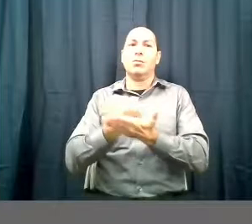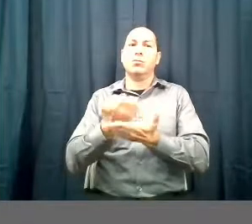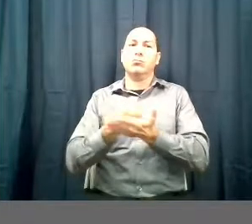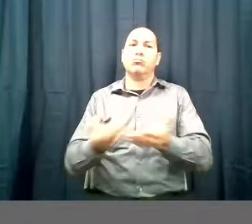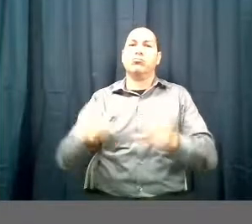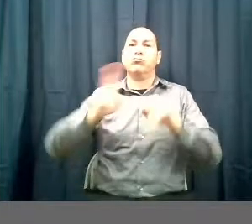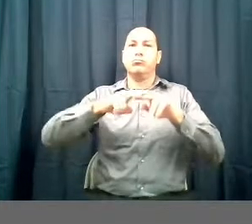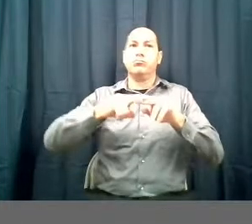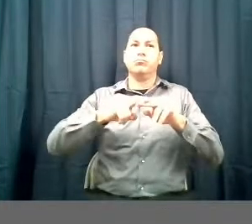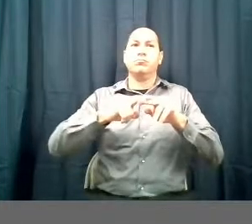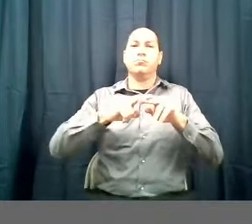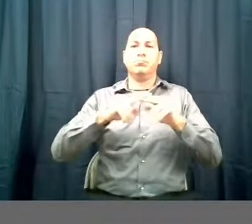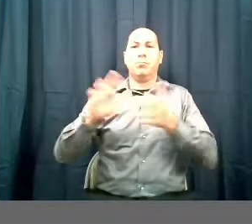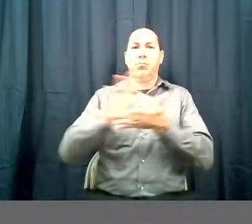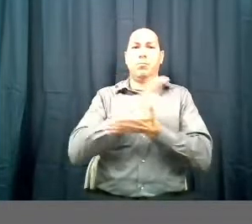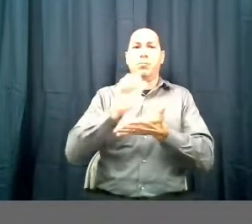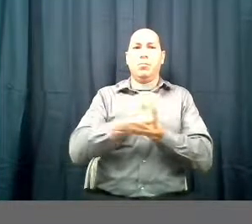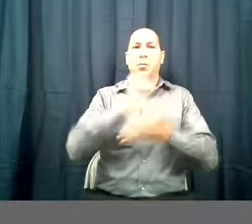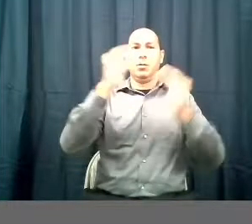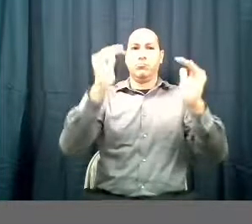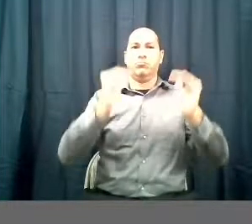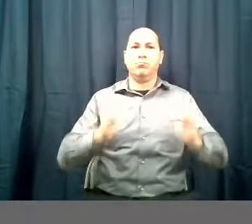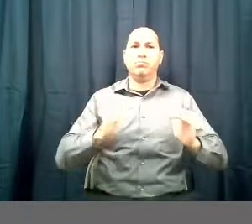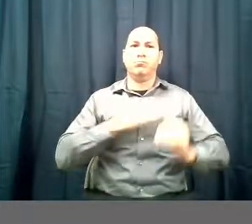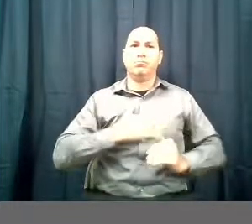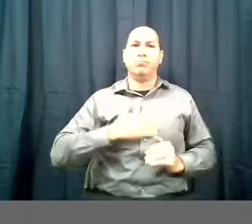Next page, please.